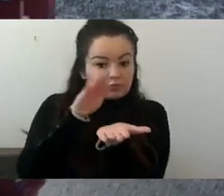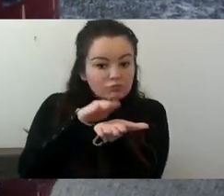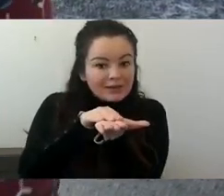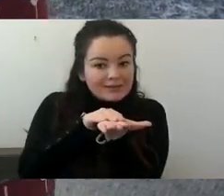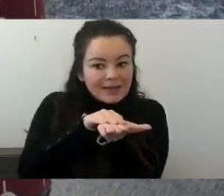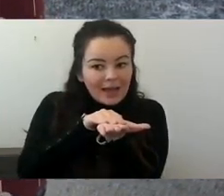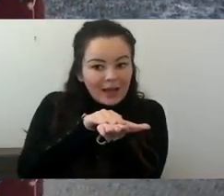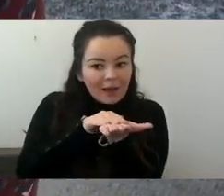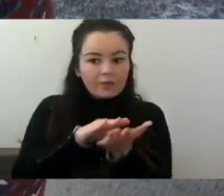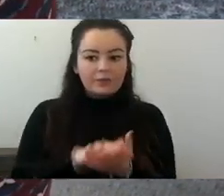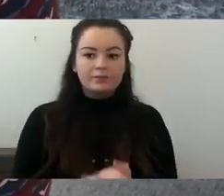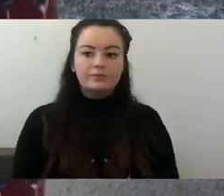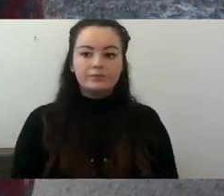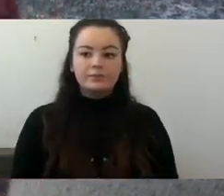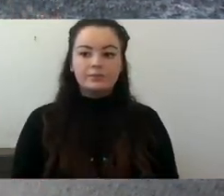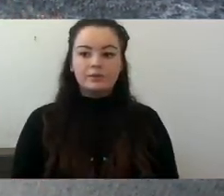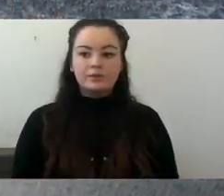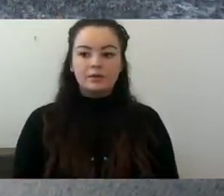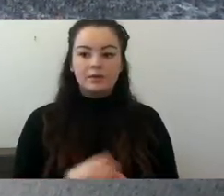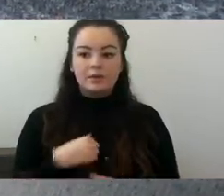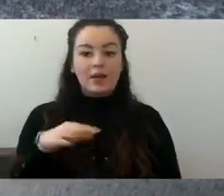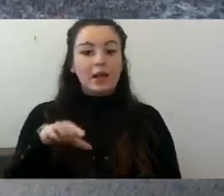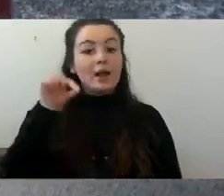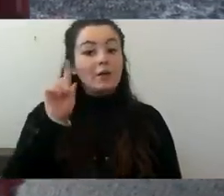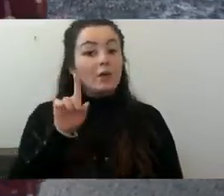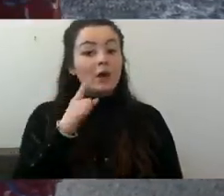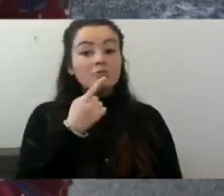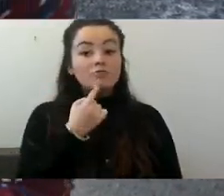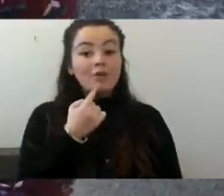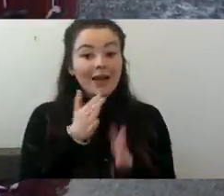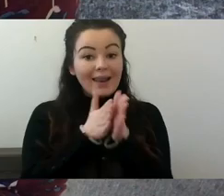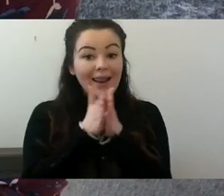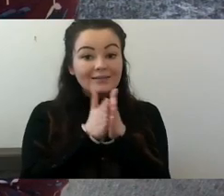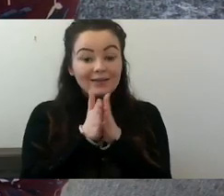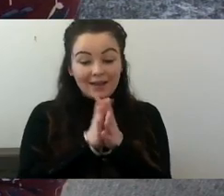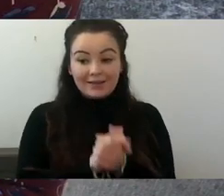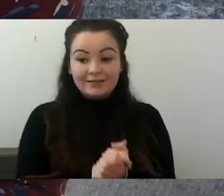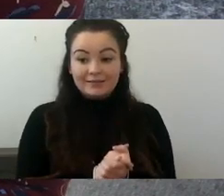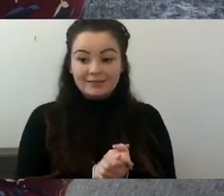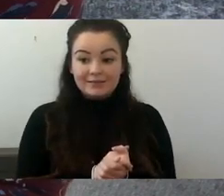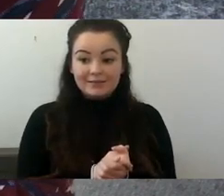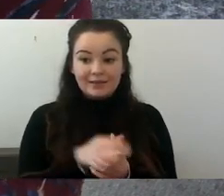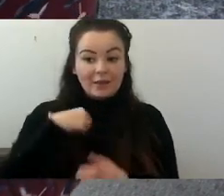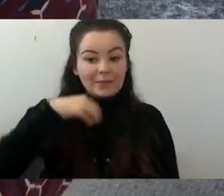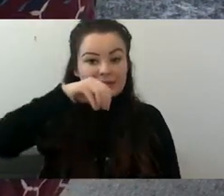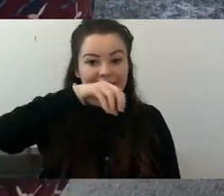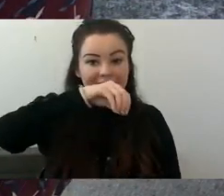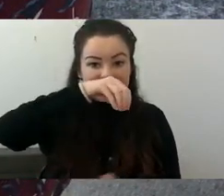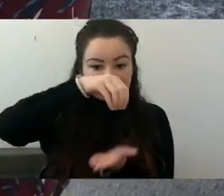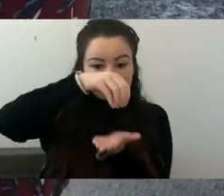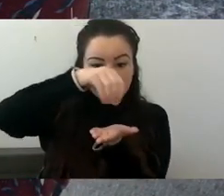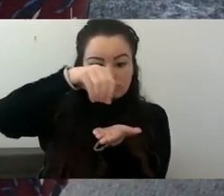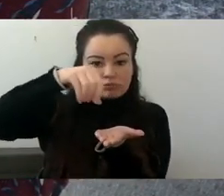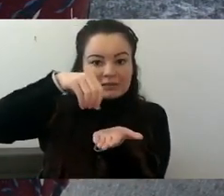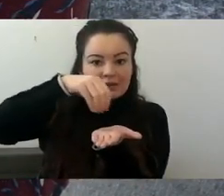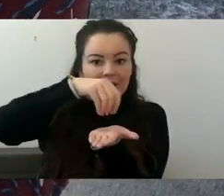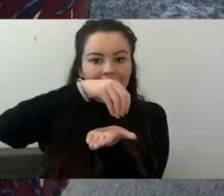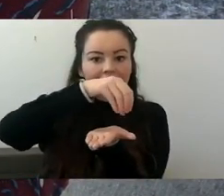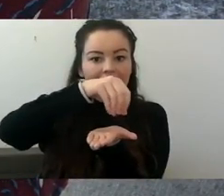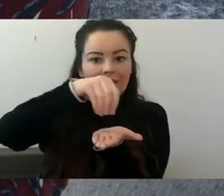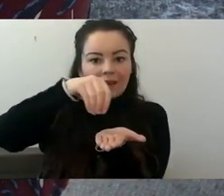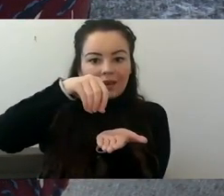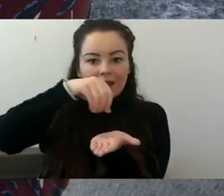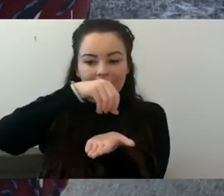going to press down. And then I'm going to get some of my red lentils. And I'm just going to sprinkle them.